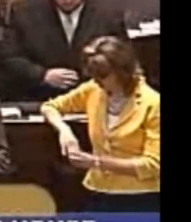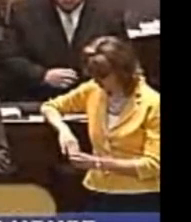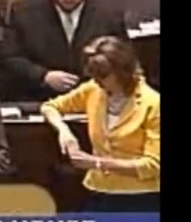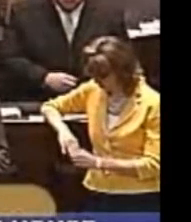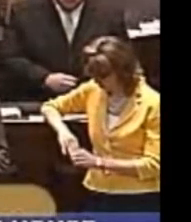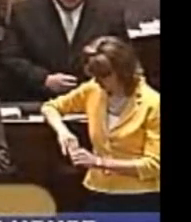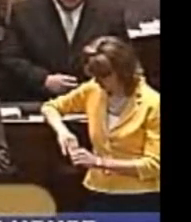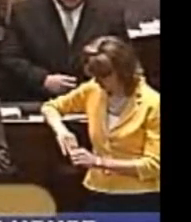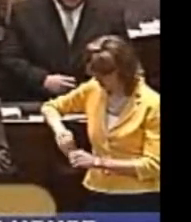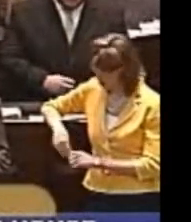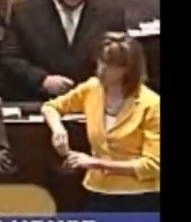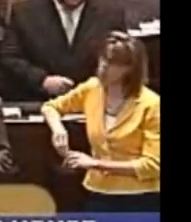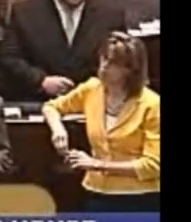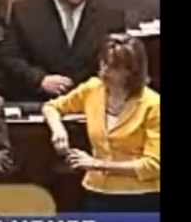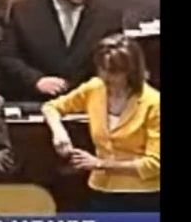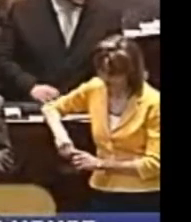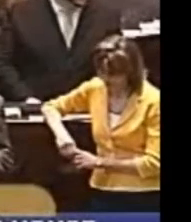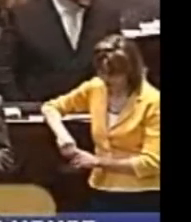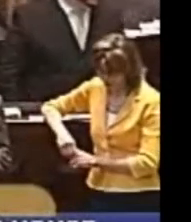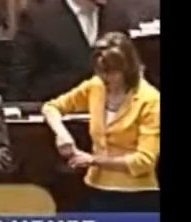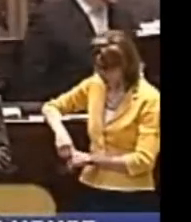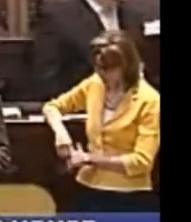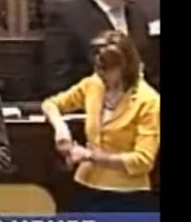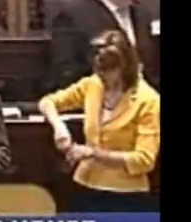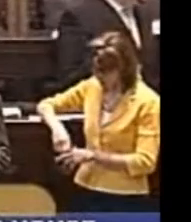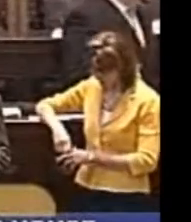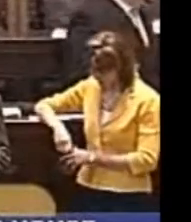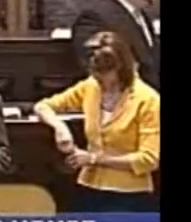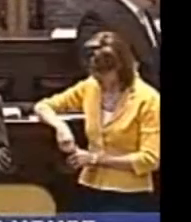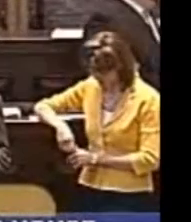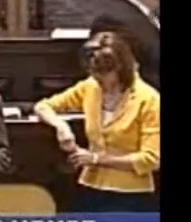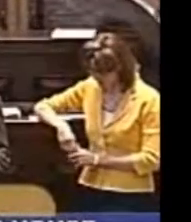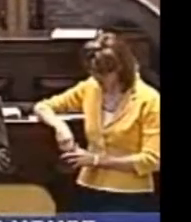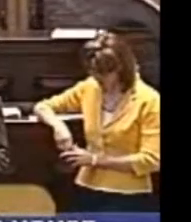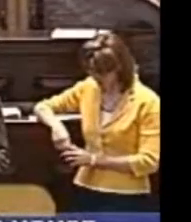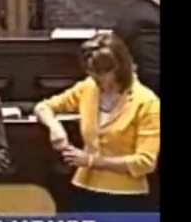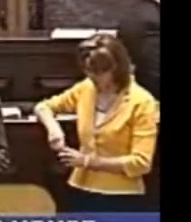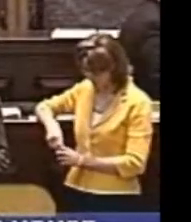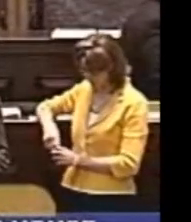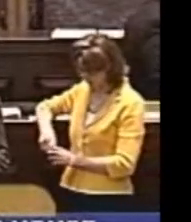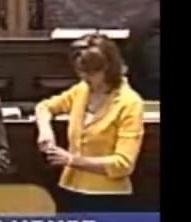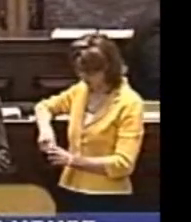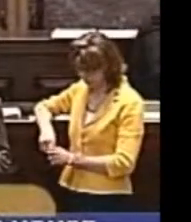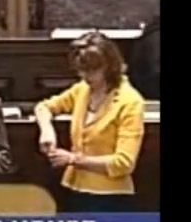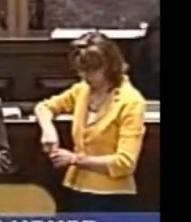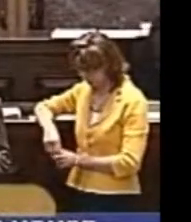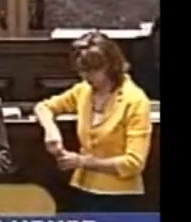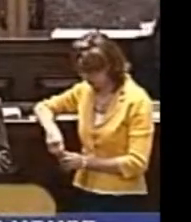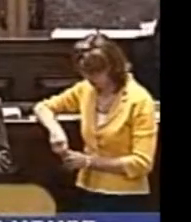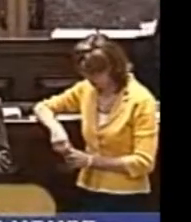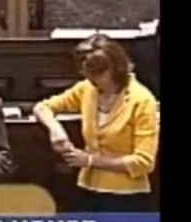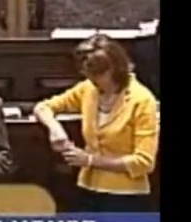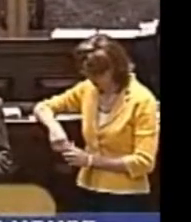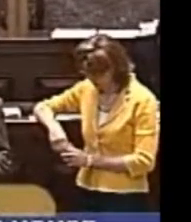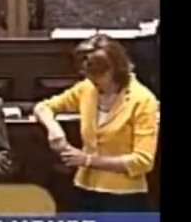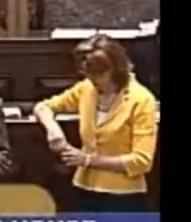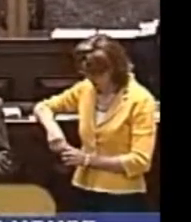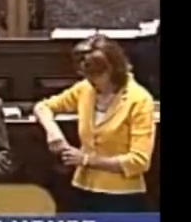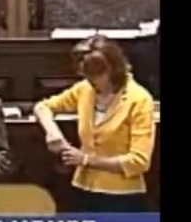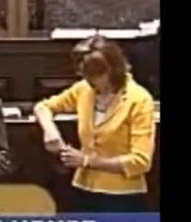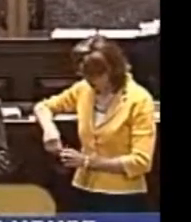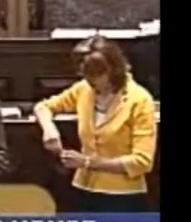just mention one other situation that really hadn't been spoke of today. Can you imagine if a child does not